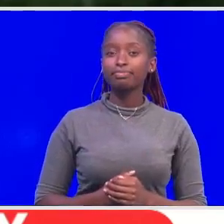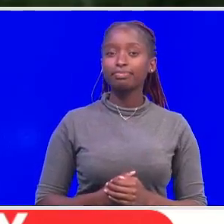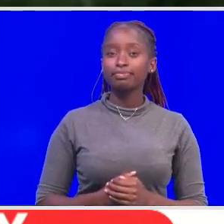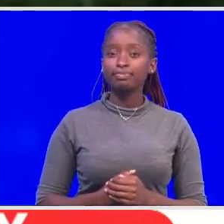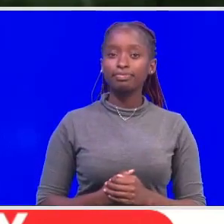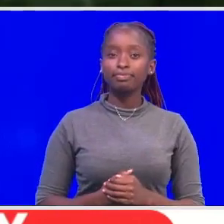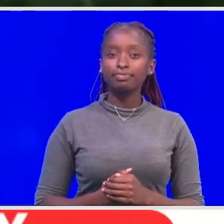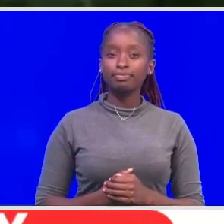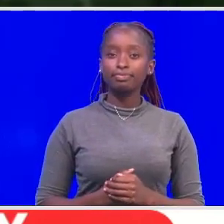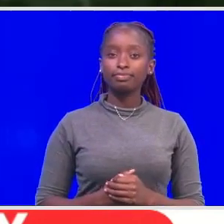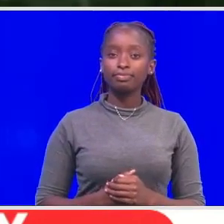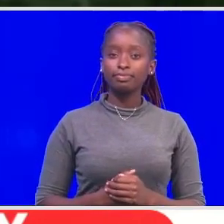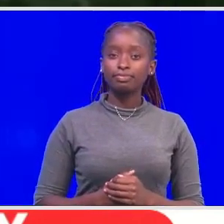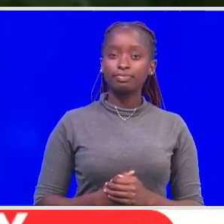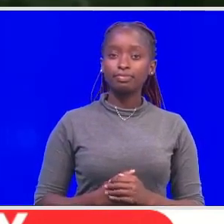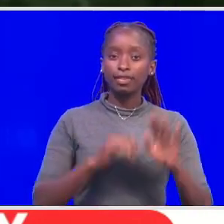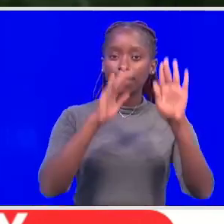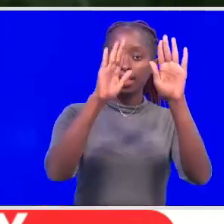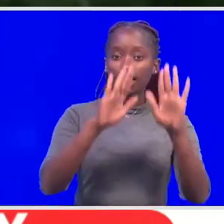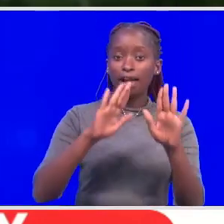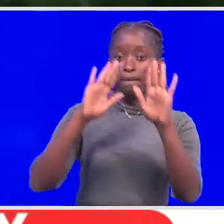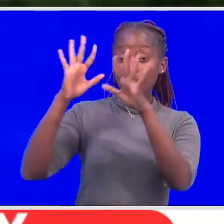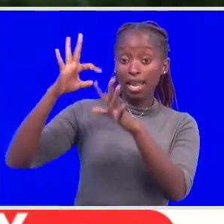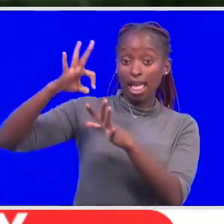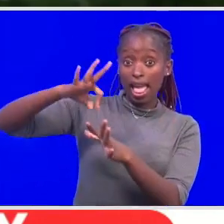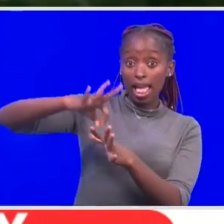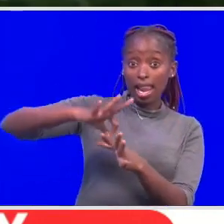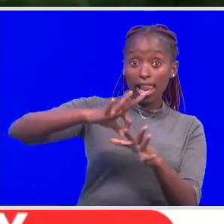Campaign election is 2027.